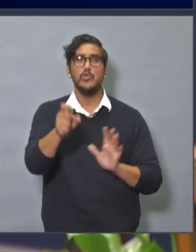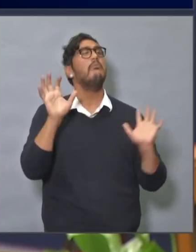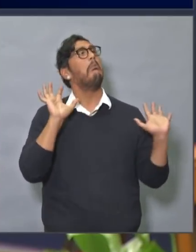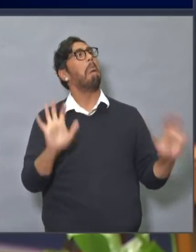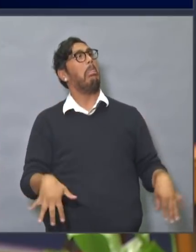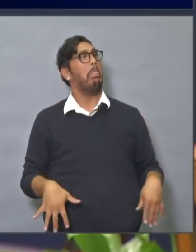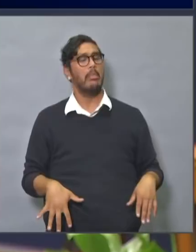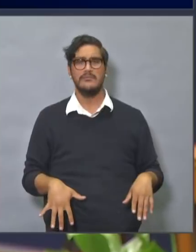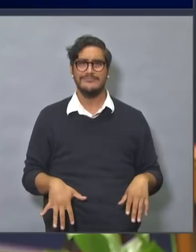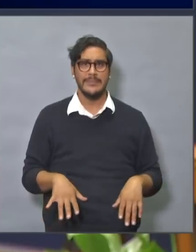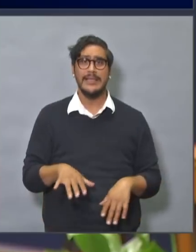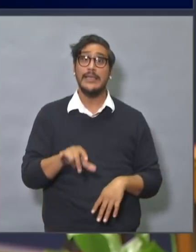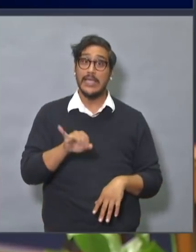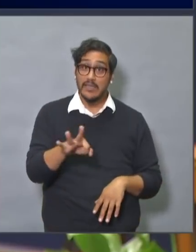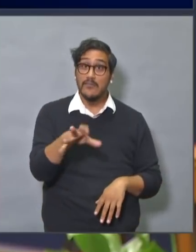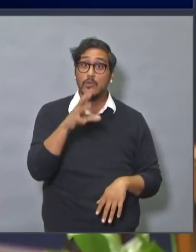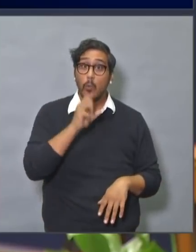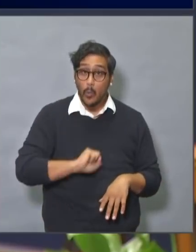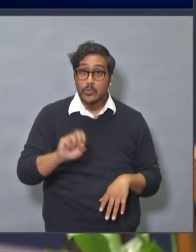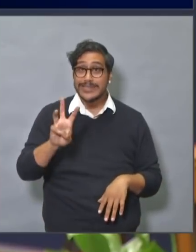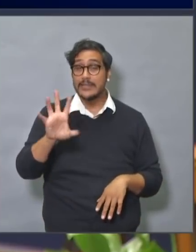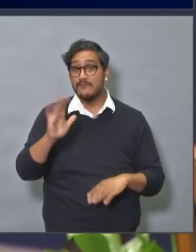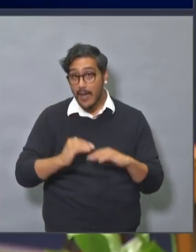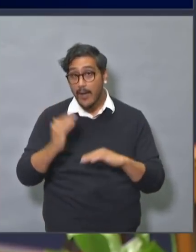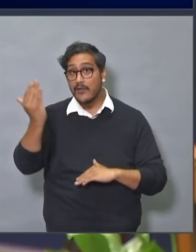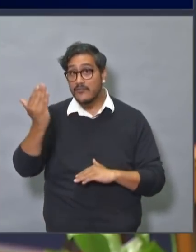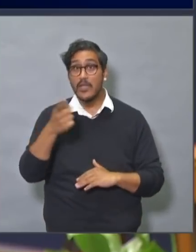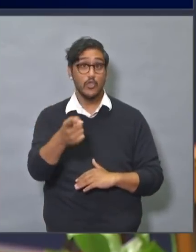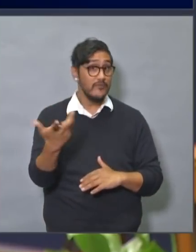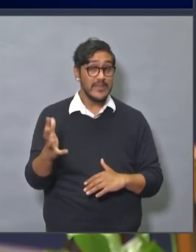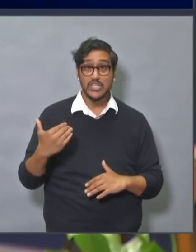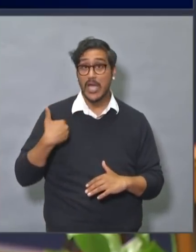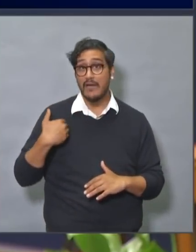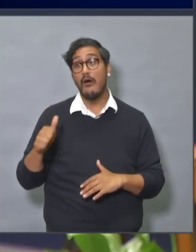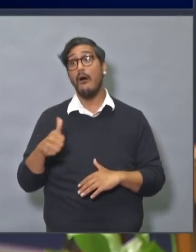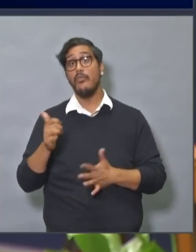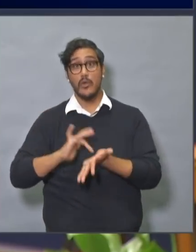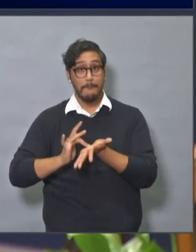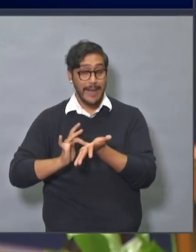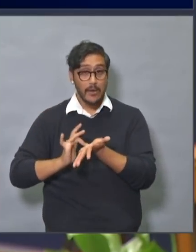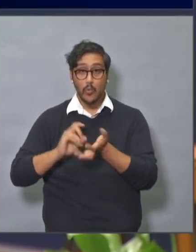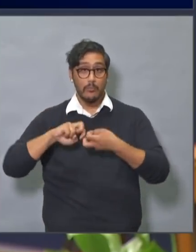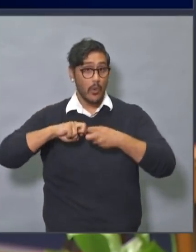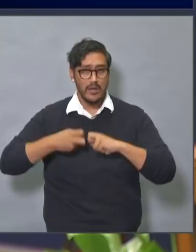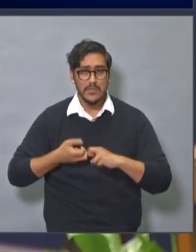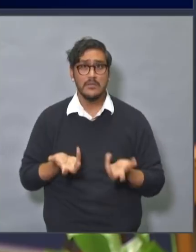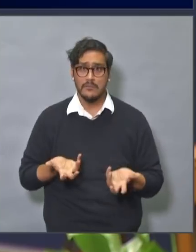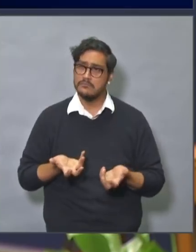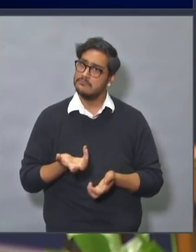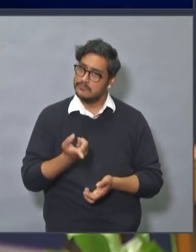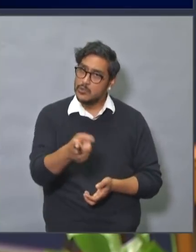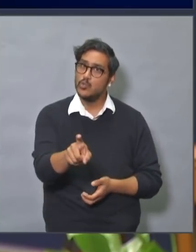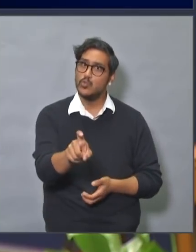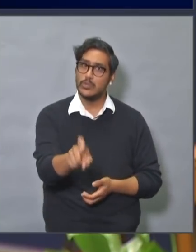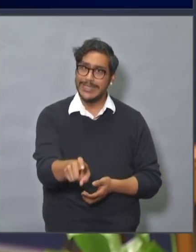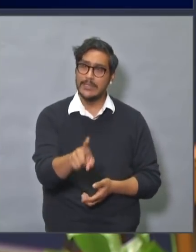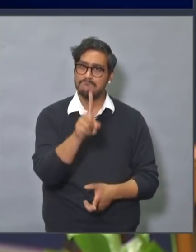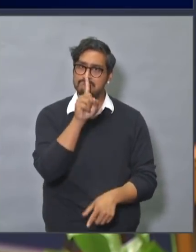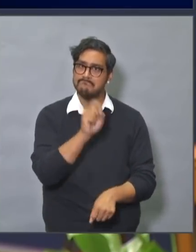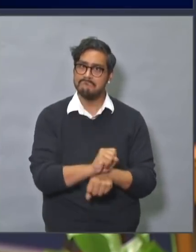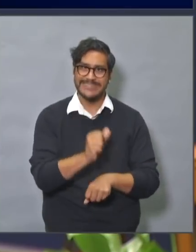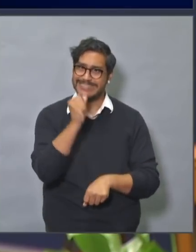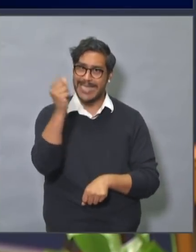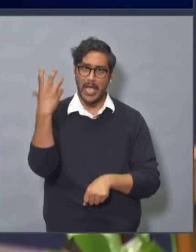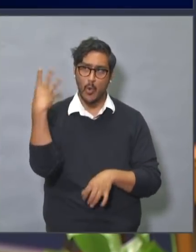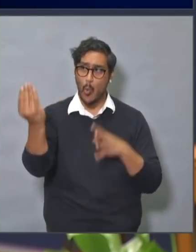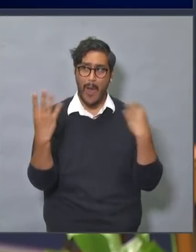are over the age of 65 and you have a pre-existing condition, that you need to actually really not go